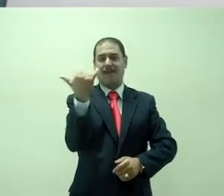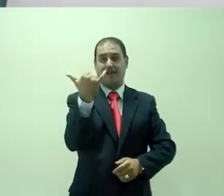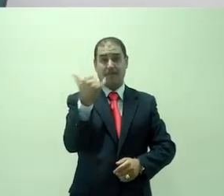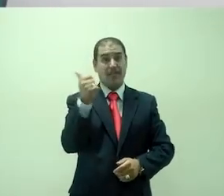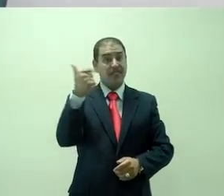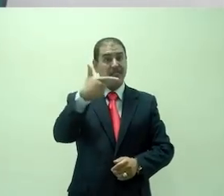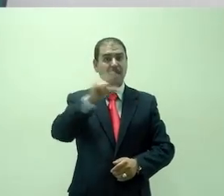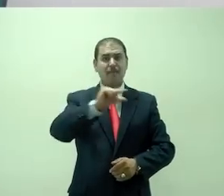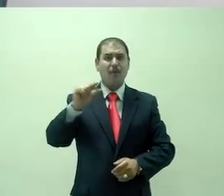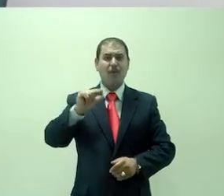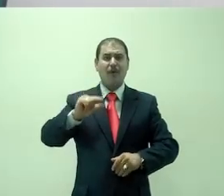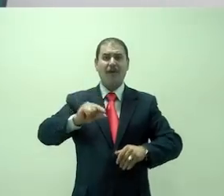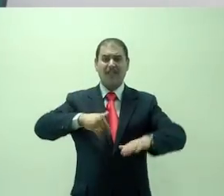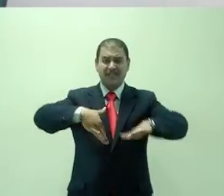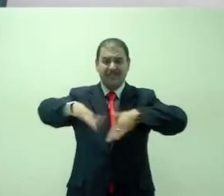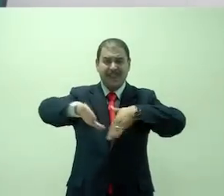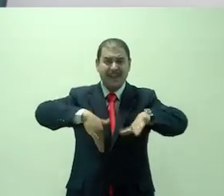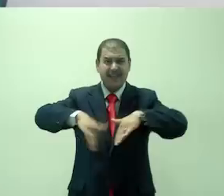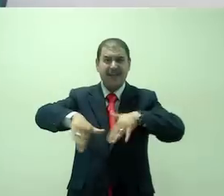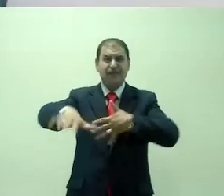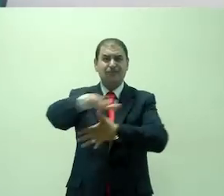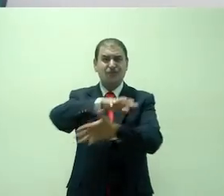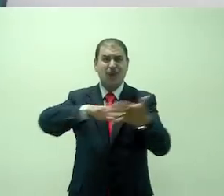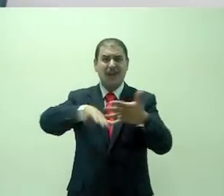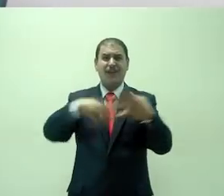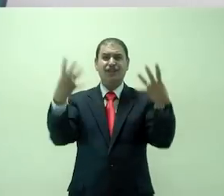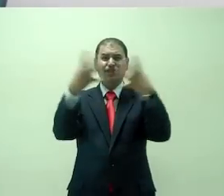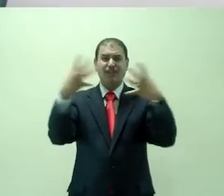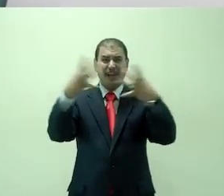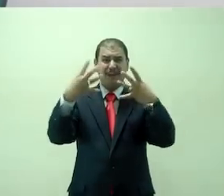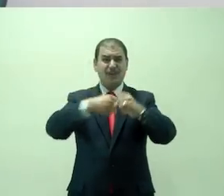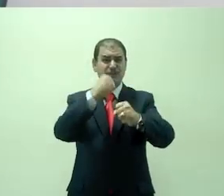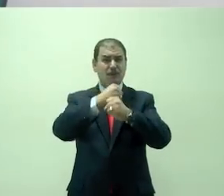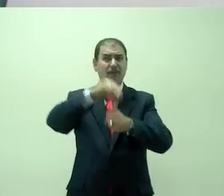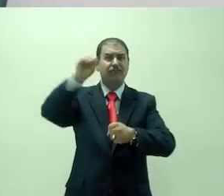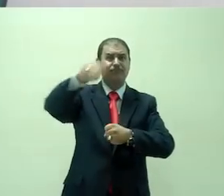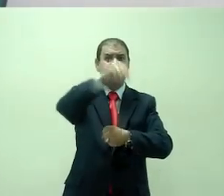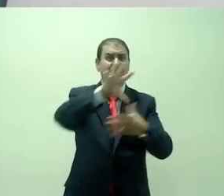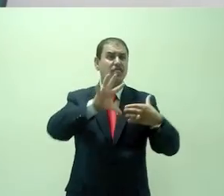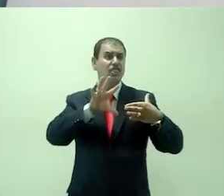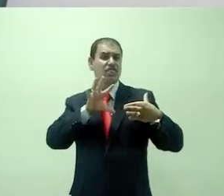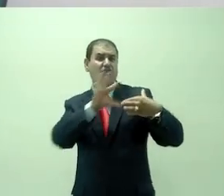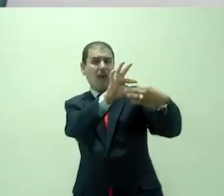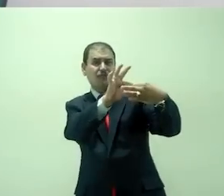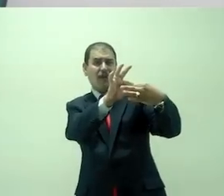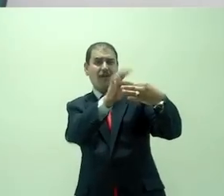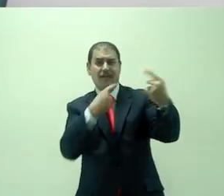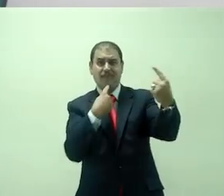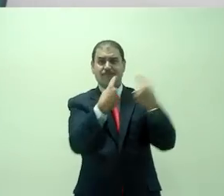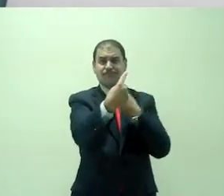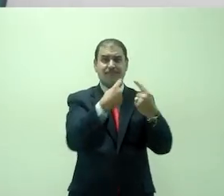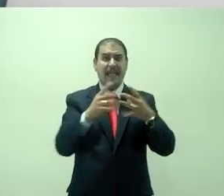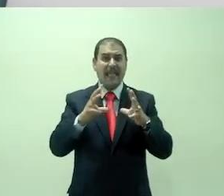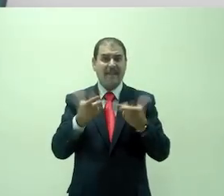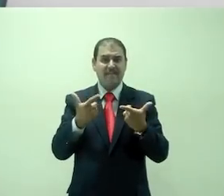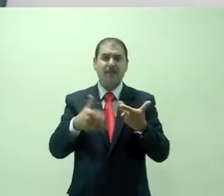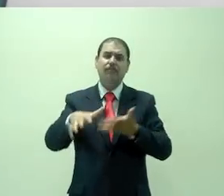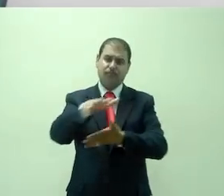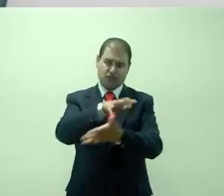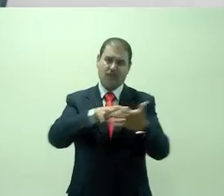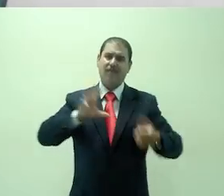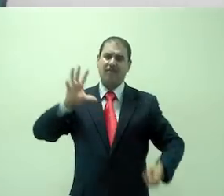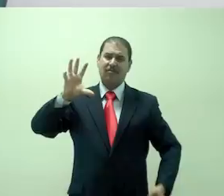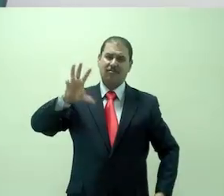inclusion. So when we have attitudinal barriers, we have no acceptance,